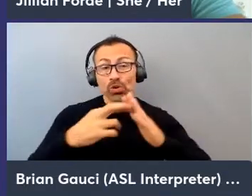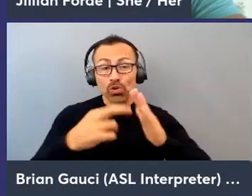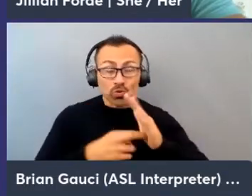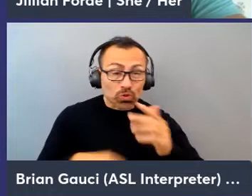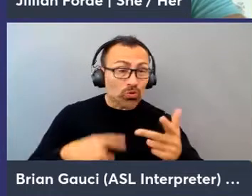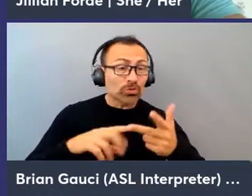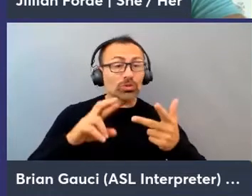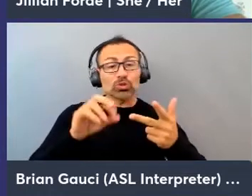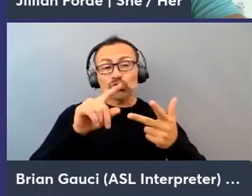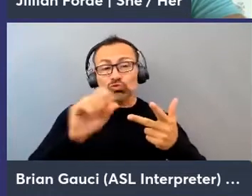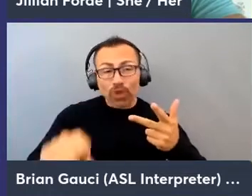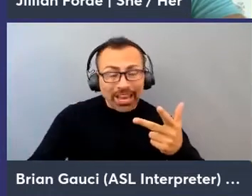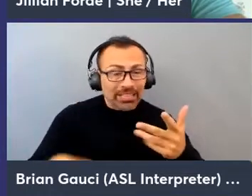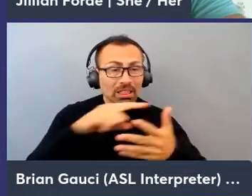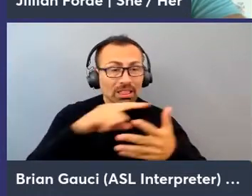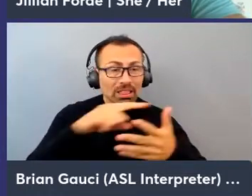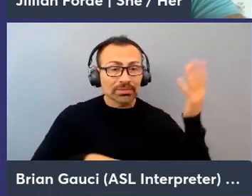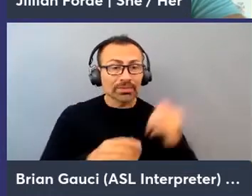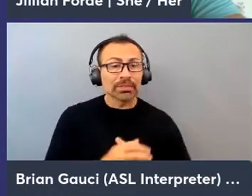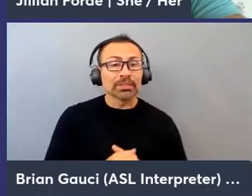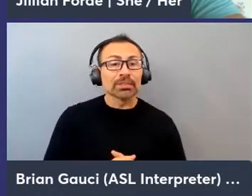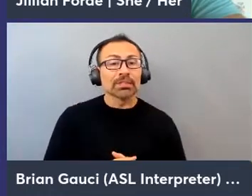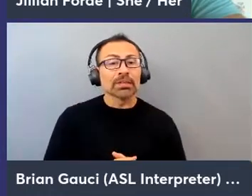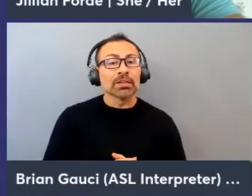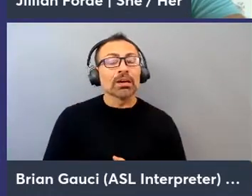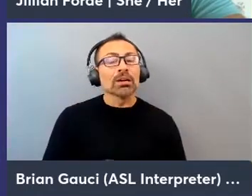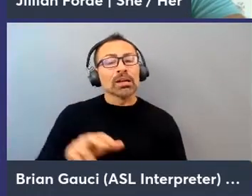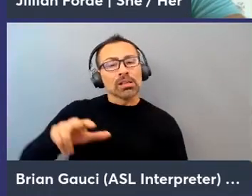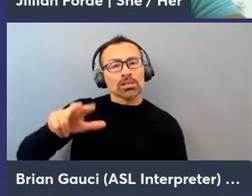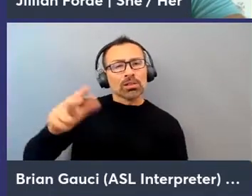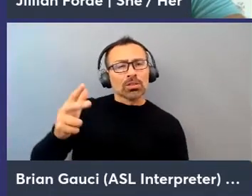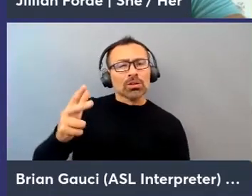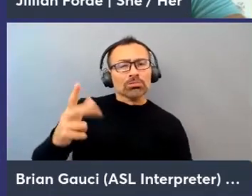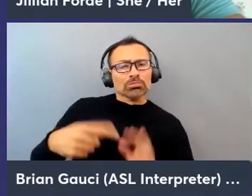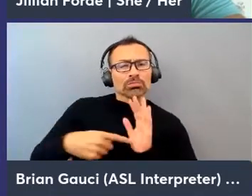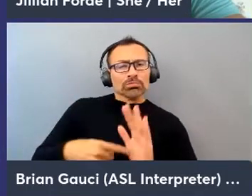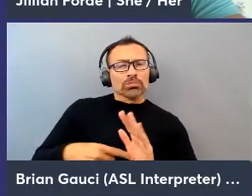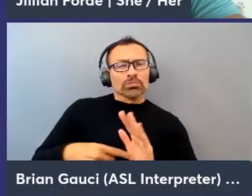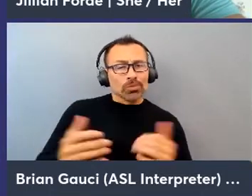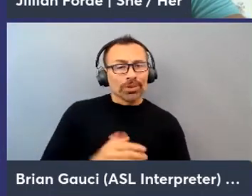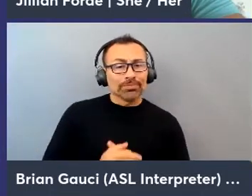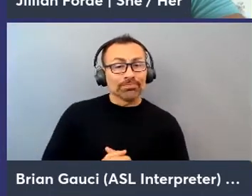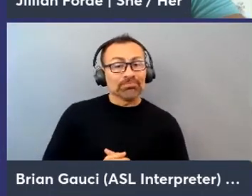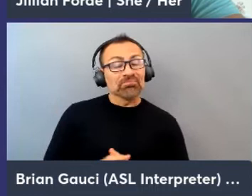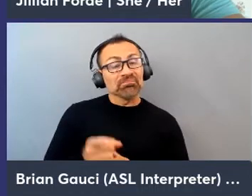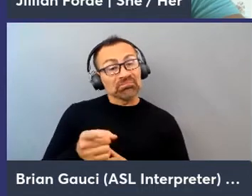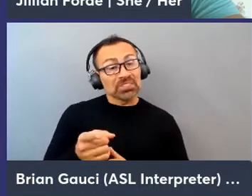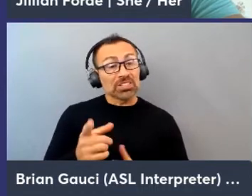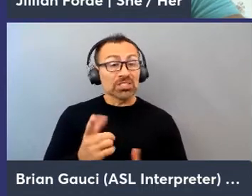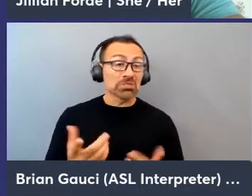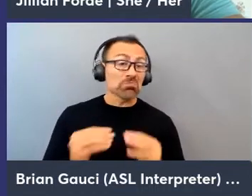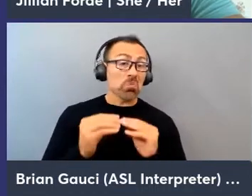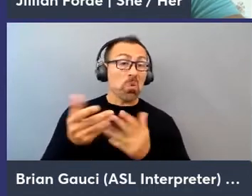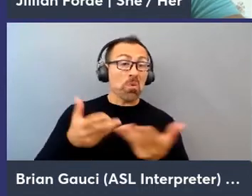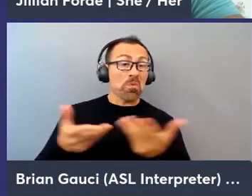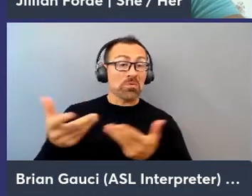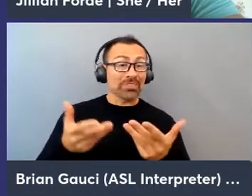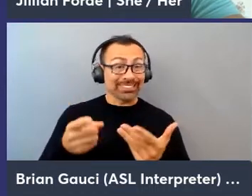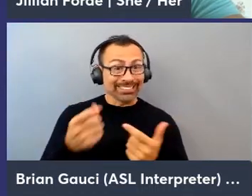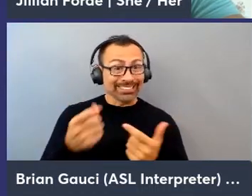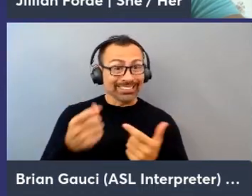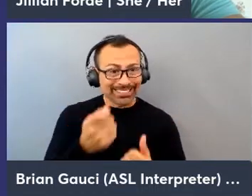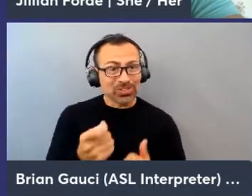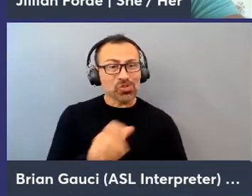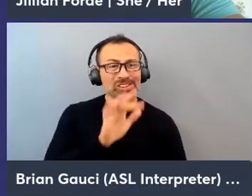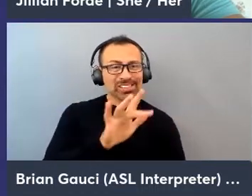so let's see the third one is basically some interactions. Now it's getting more interested. You can just click here and